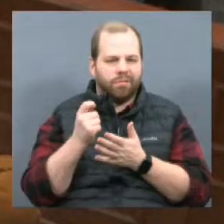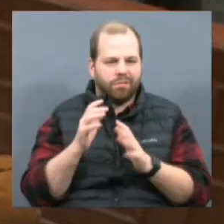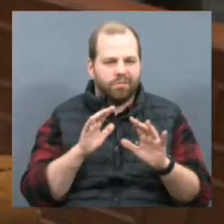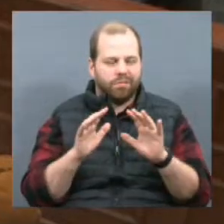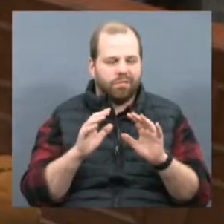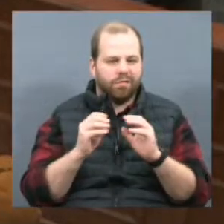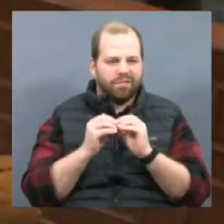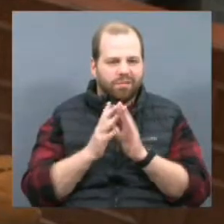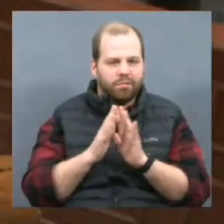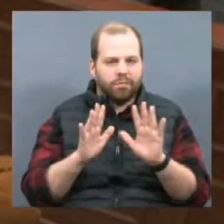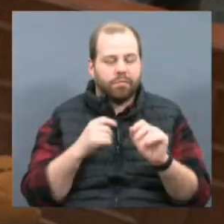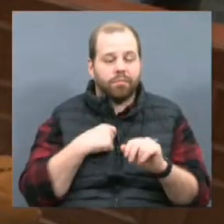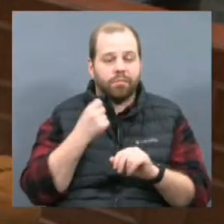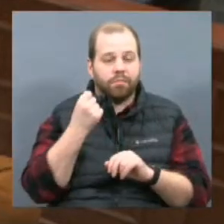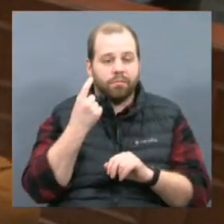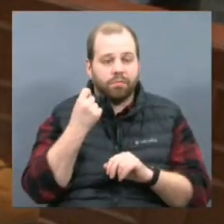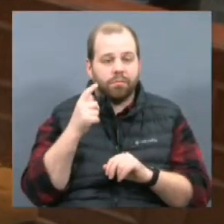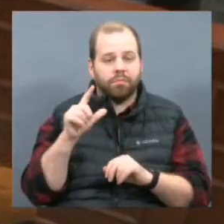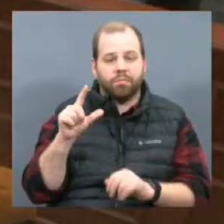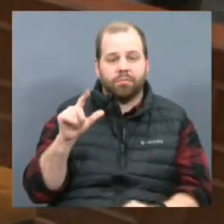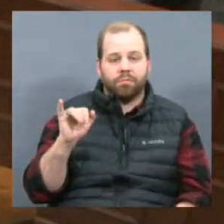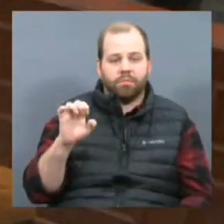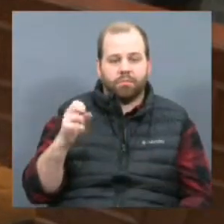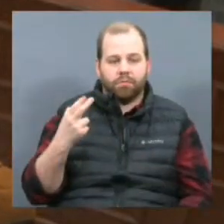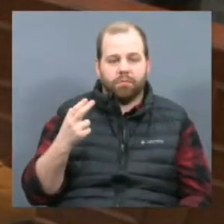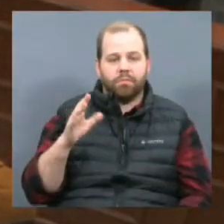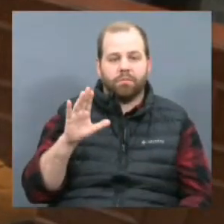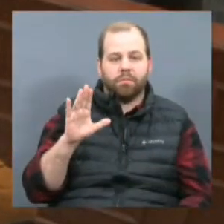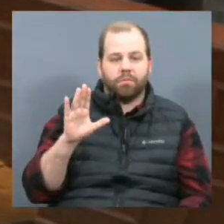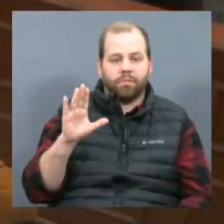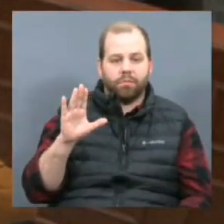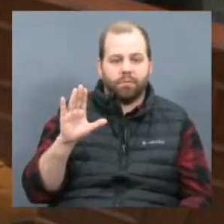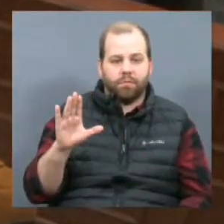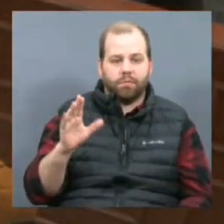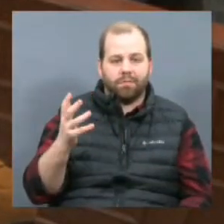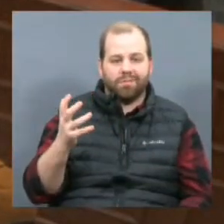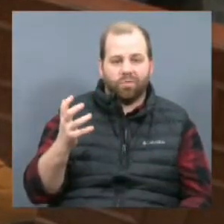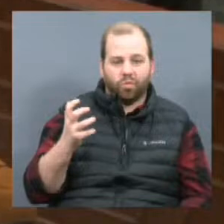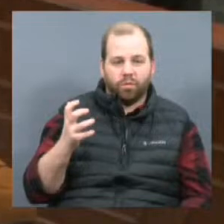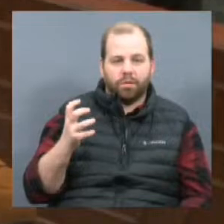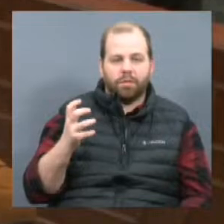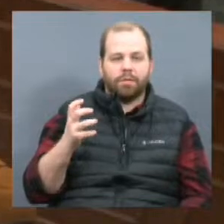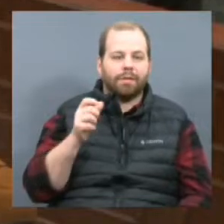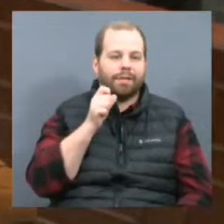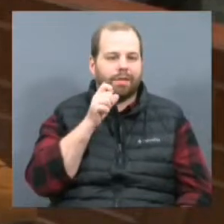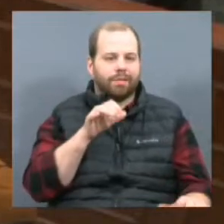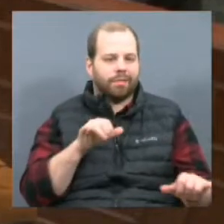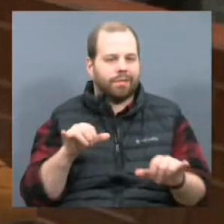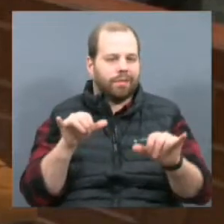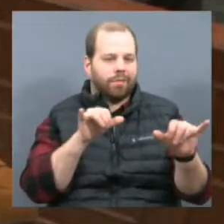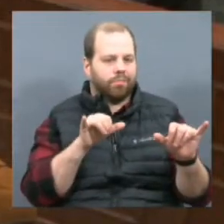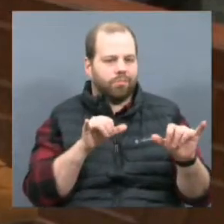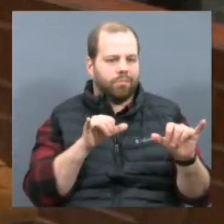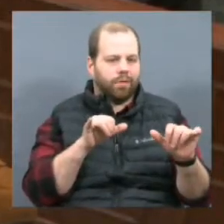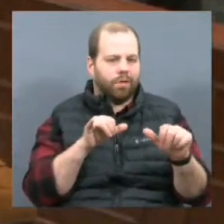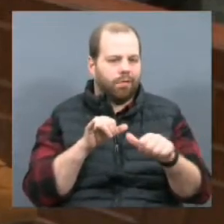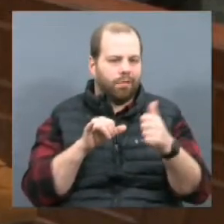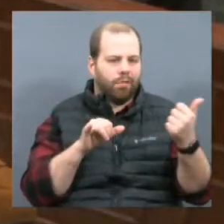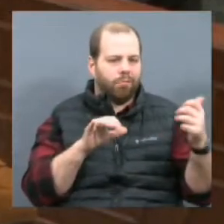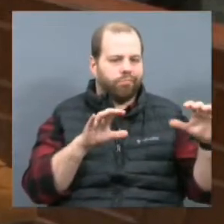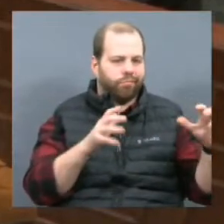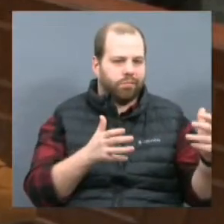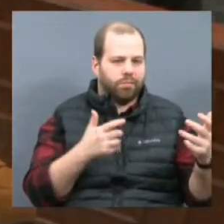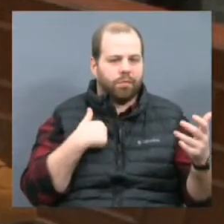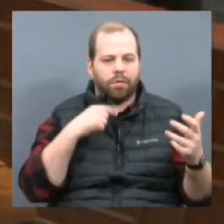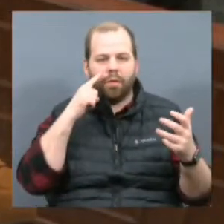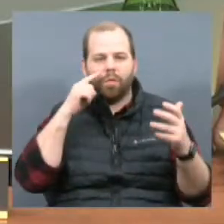that Mr. Lynch's desires is not everybody's desires in the community or neighborhood. So, you know, hopefully we're